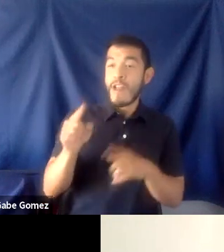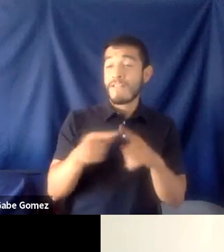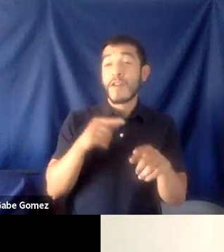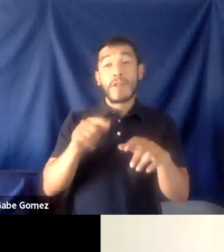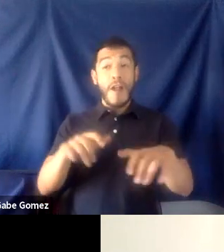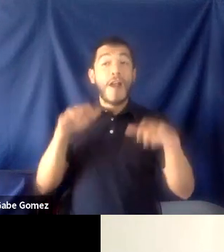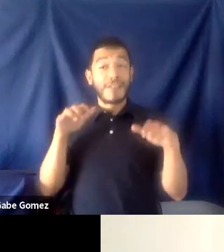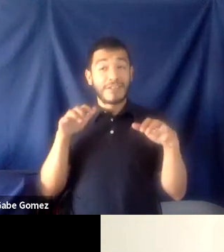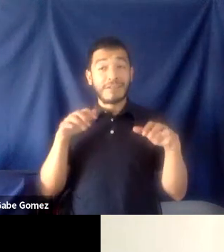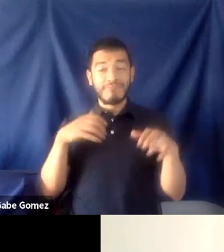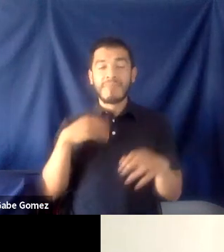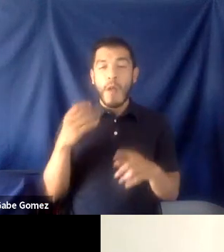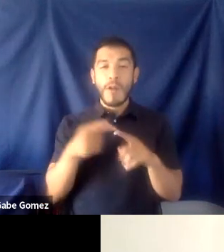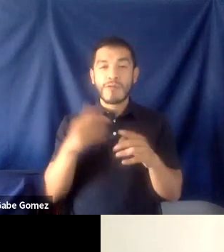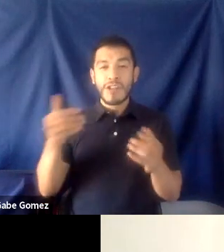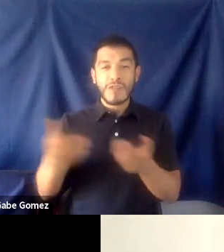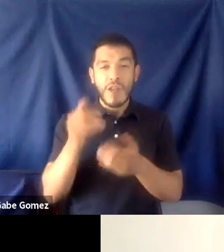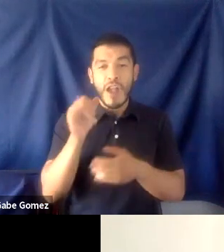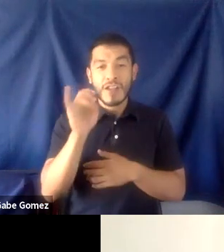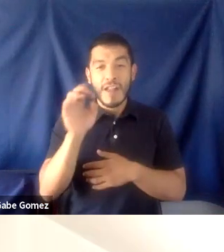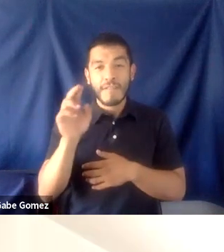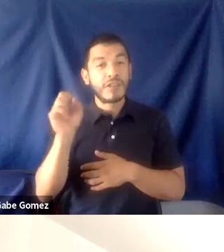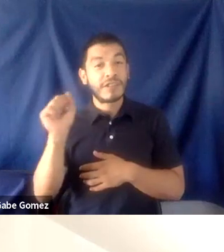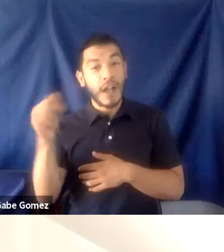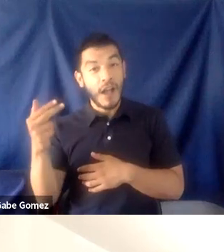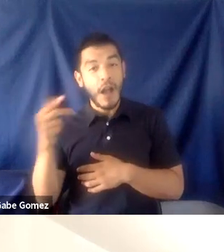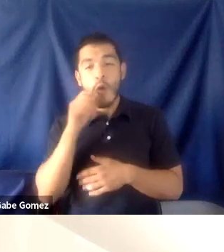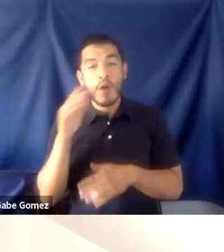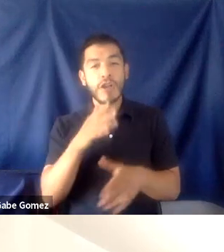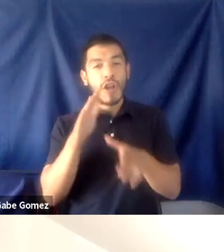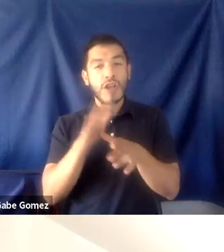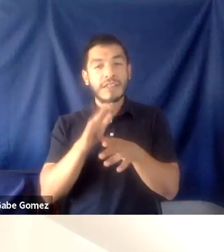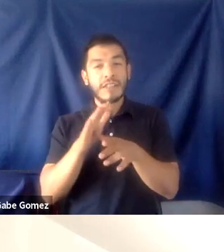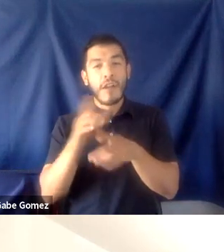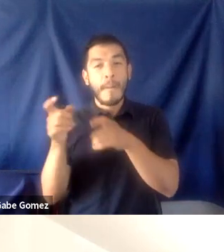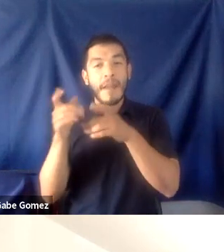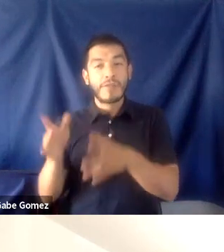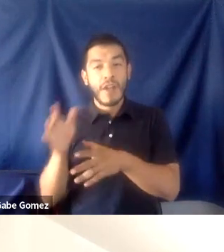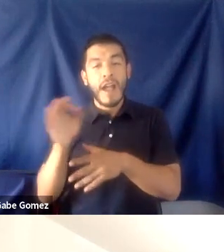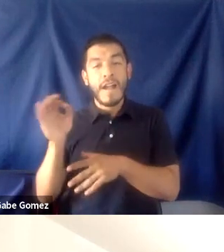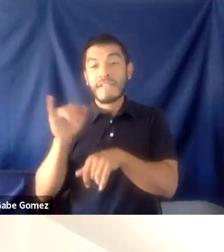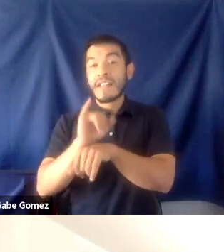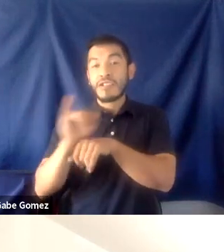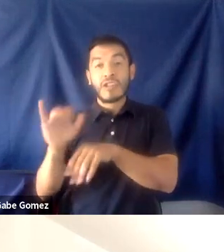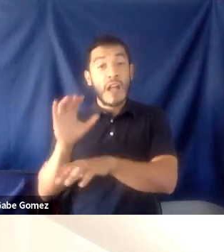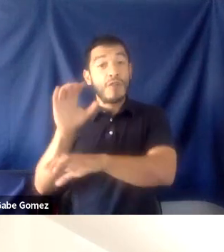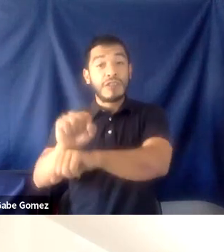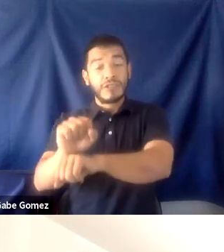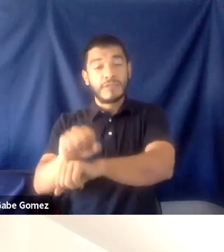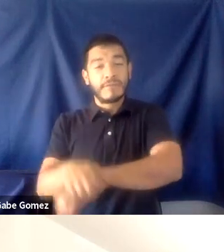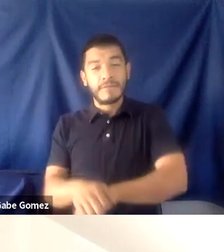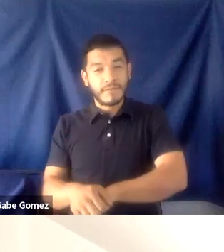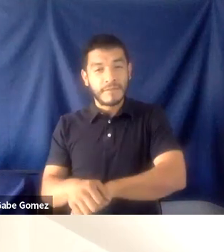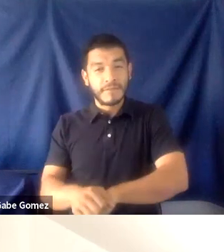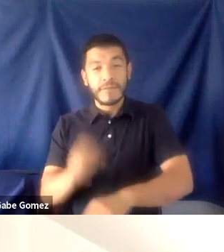our audience, and I want to introduce Jennifer Saw, who is our Senior Manager of Industry Outreach. Jenny, you have